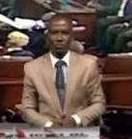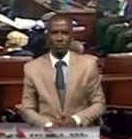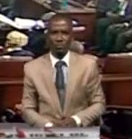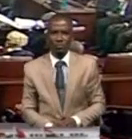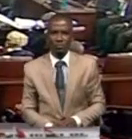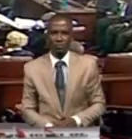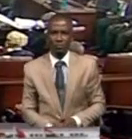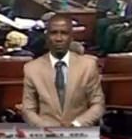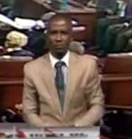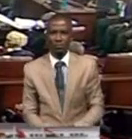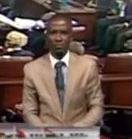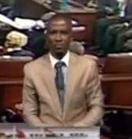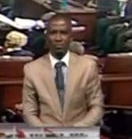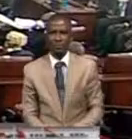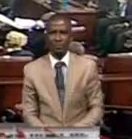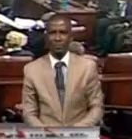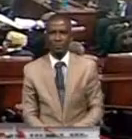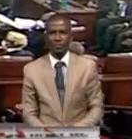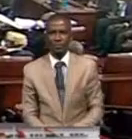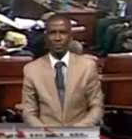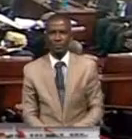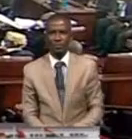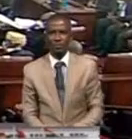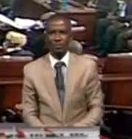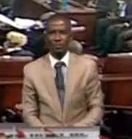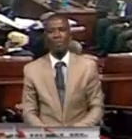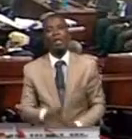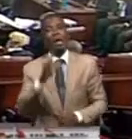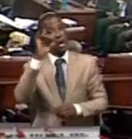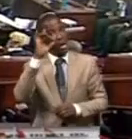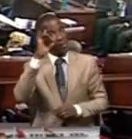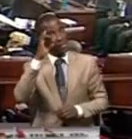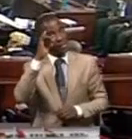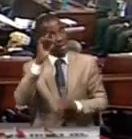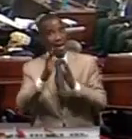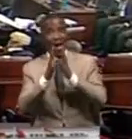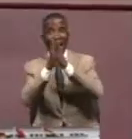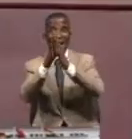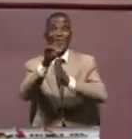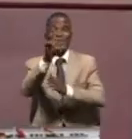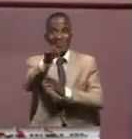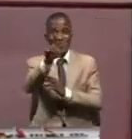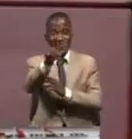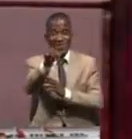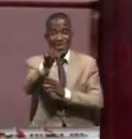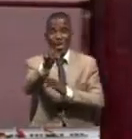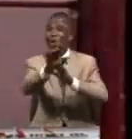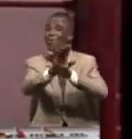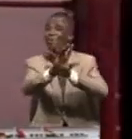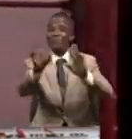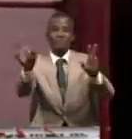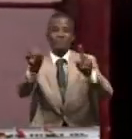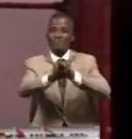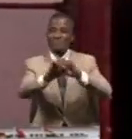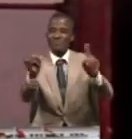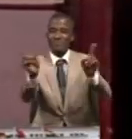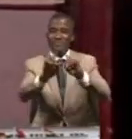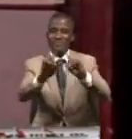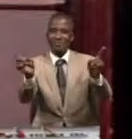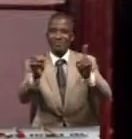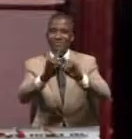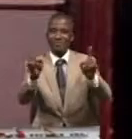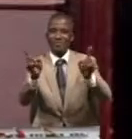you see, I am suggesting to you that nowhere in your witness